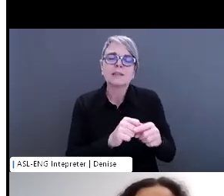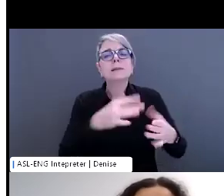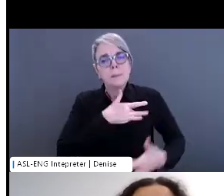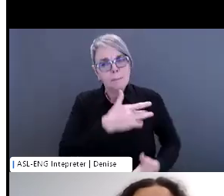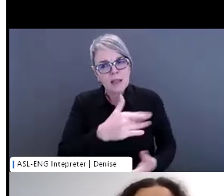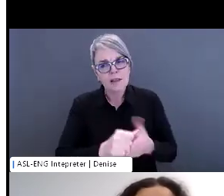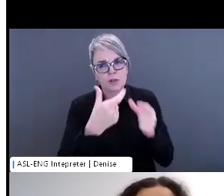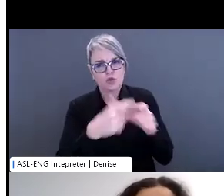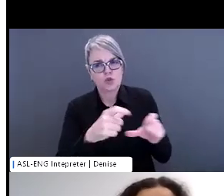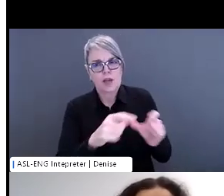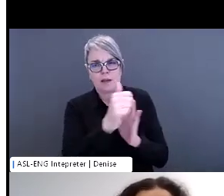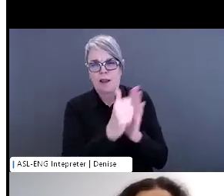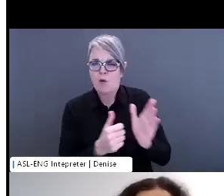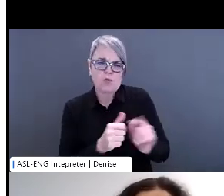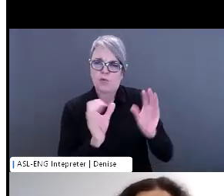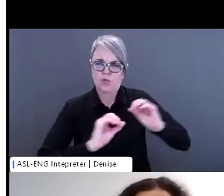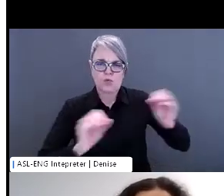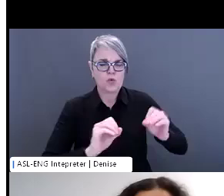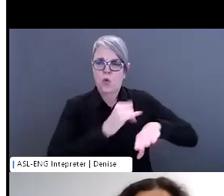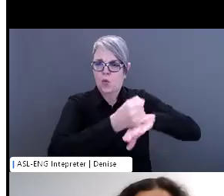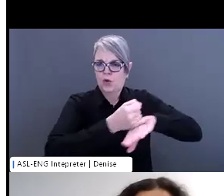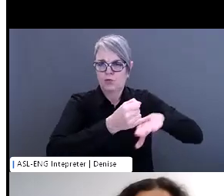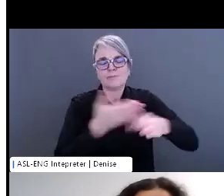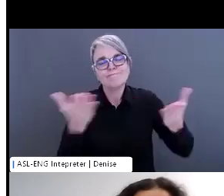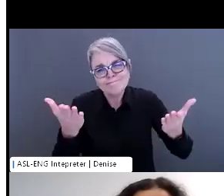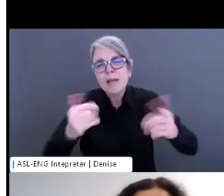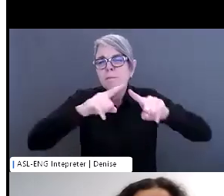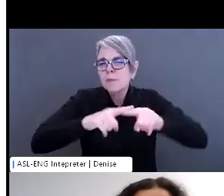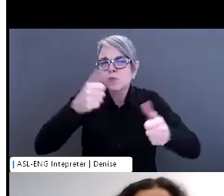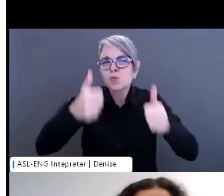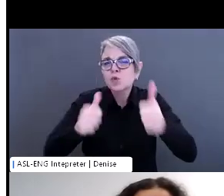on the bank that you are with as well.